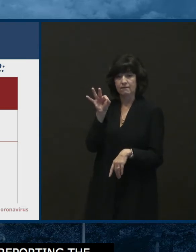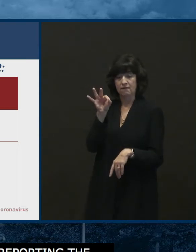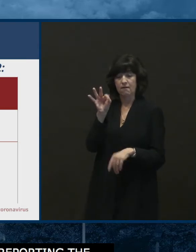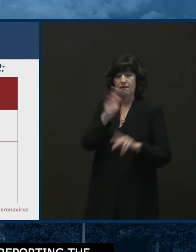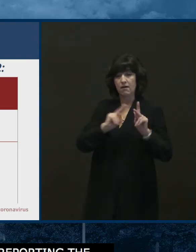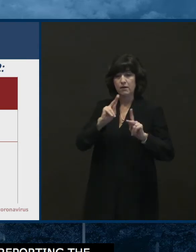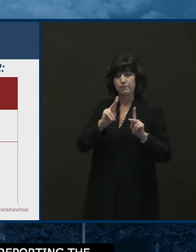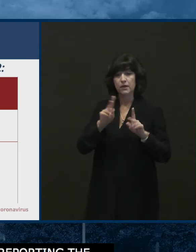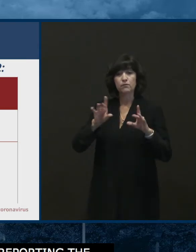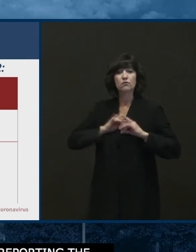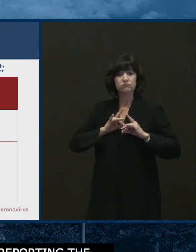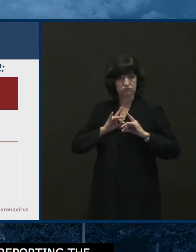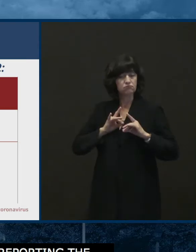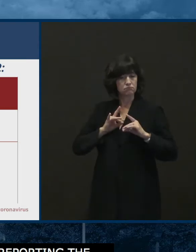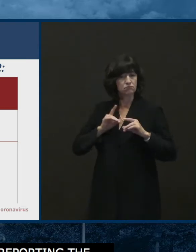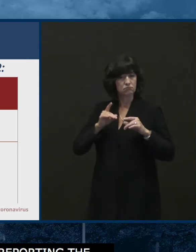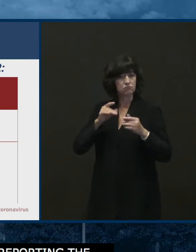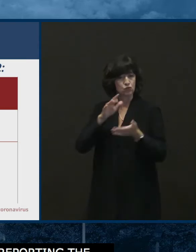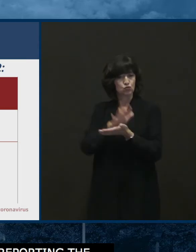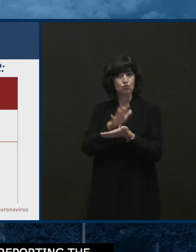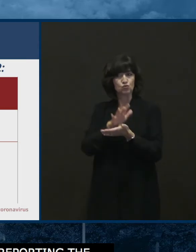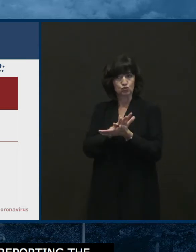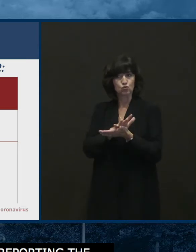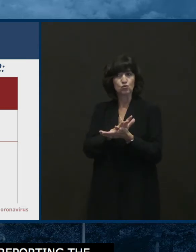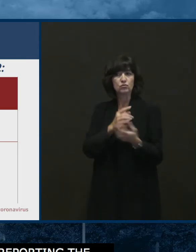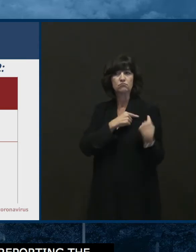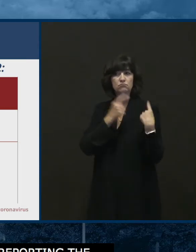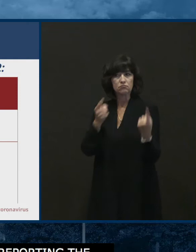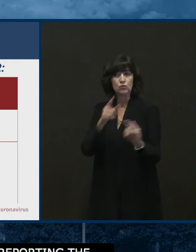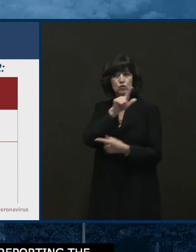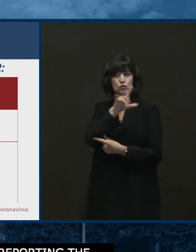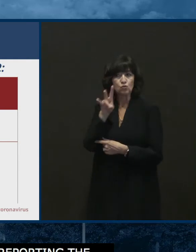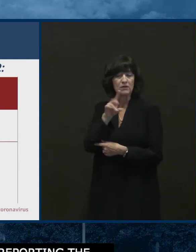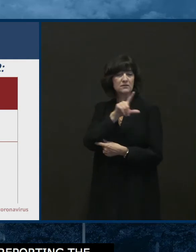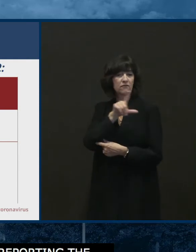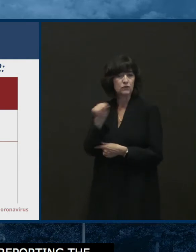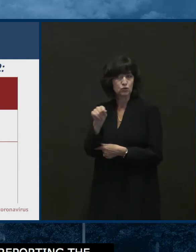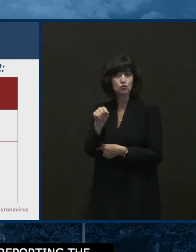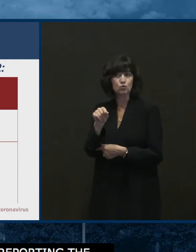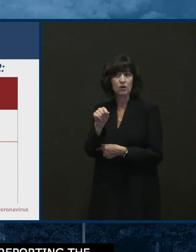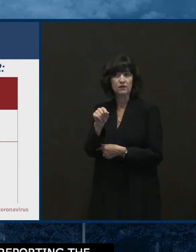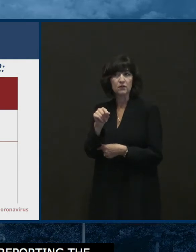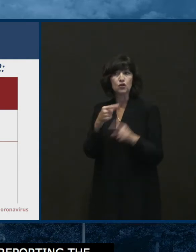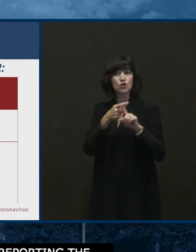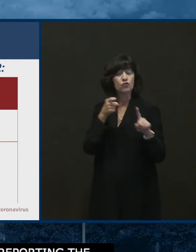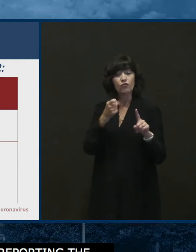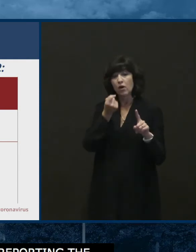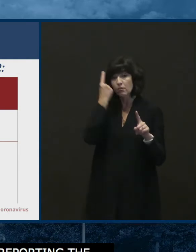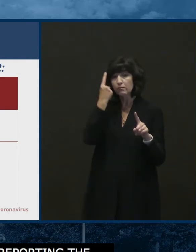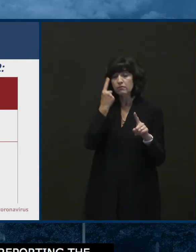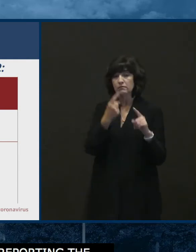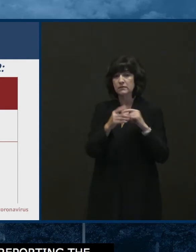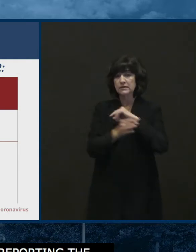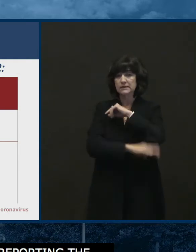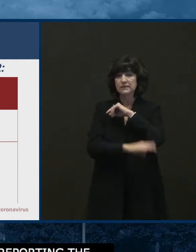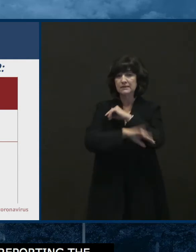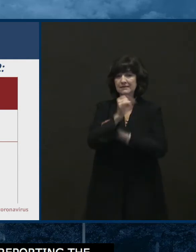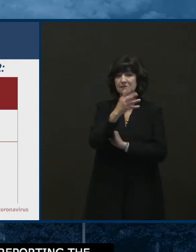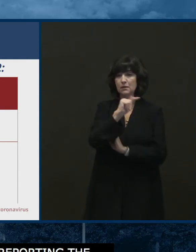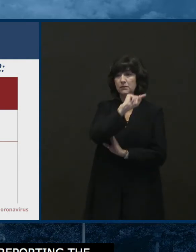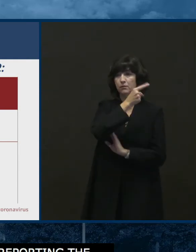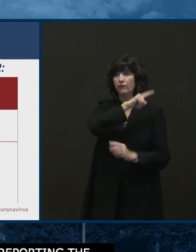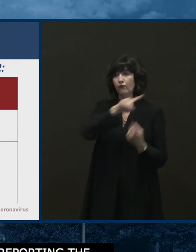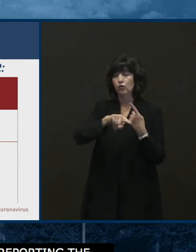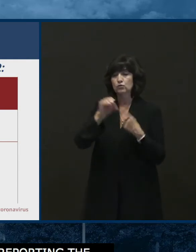school educators and students from September 1st through October the 2nd. In addition, DPH has reported